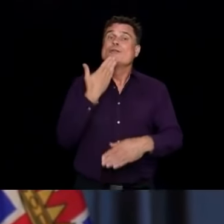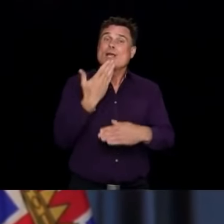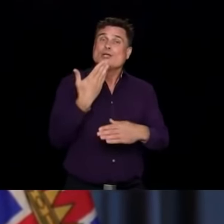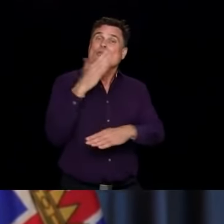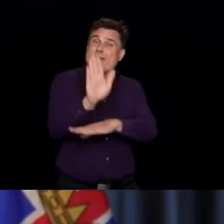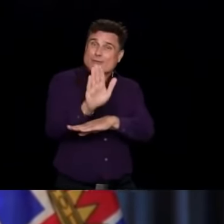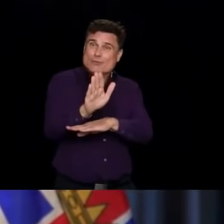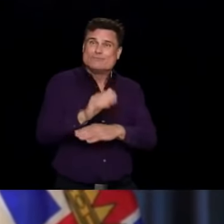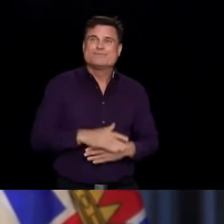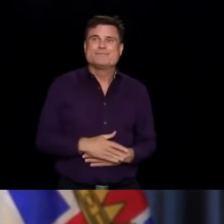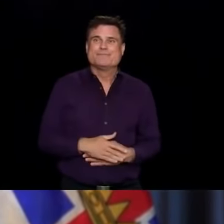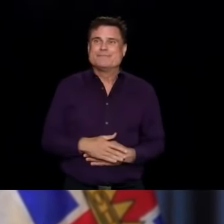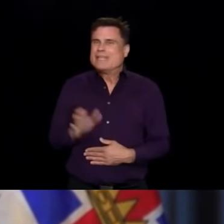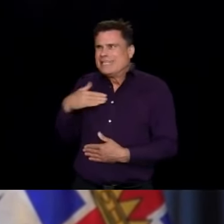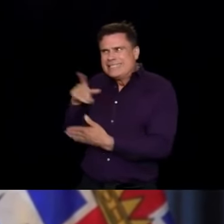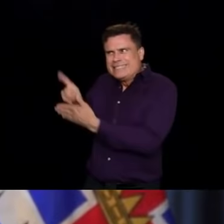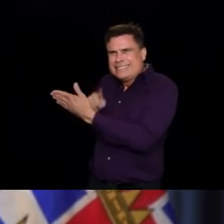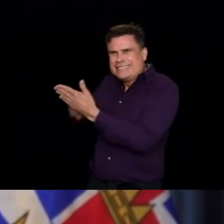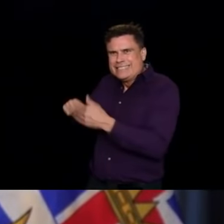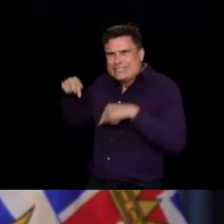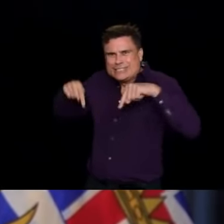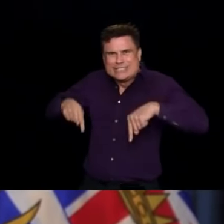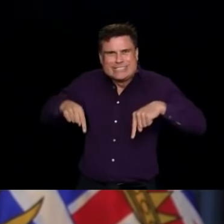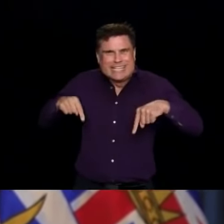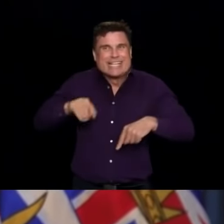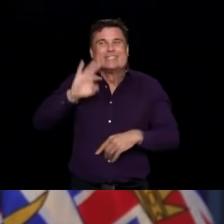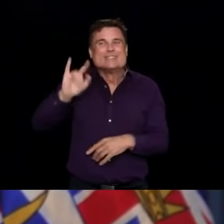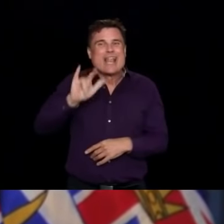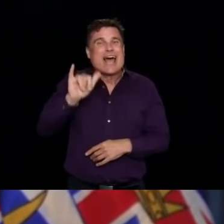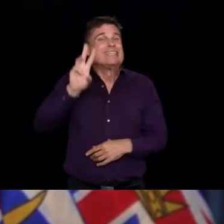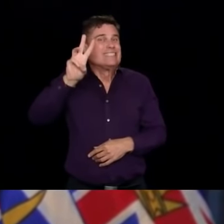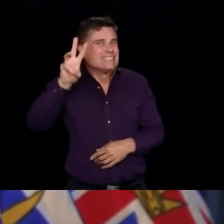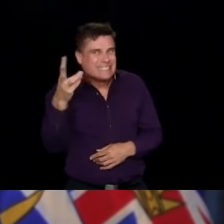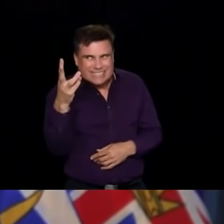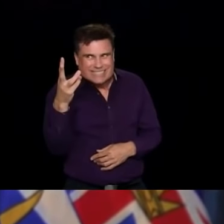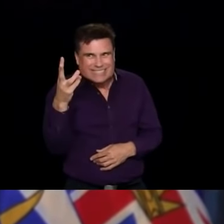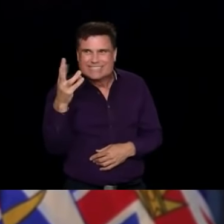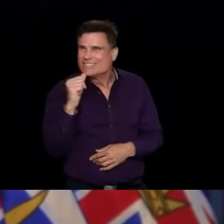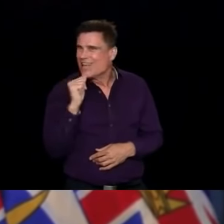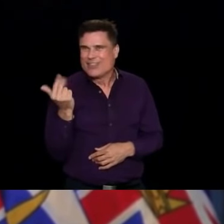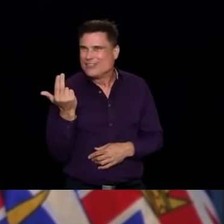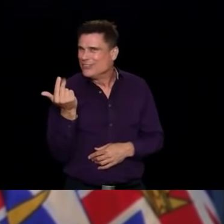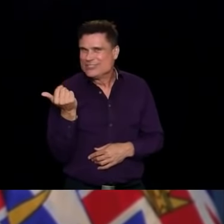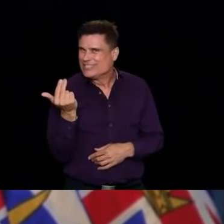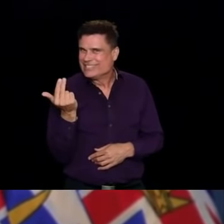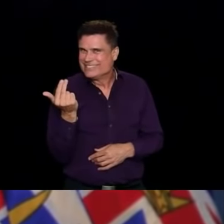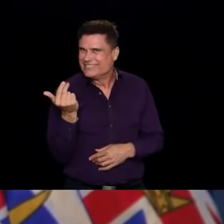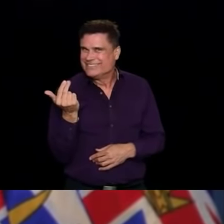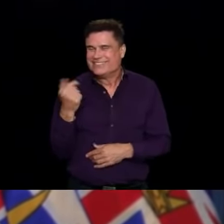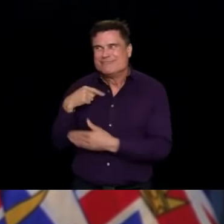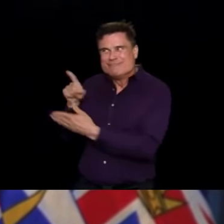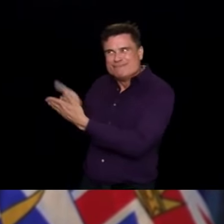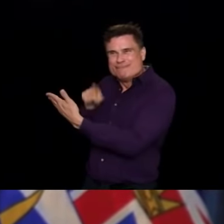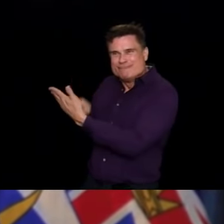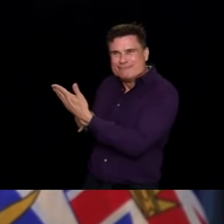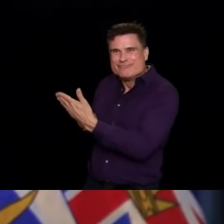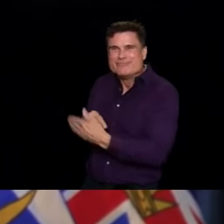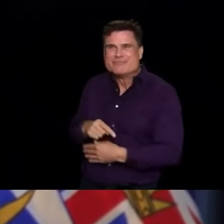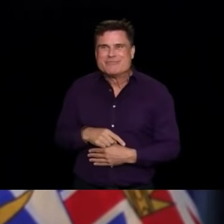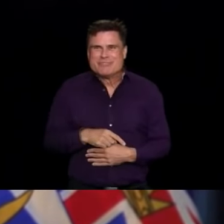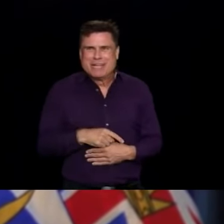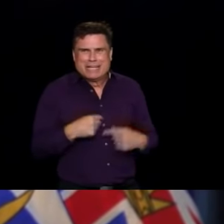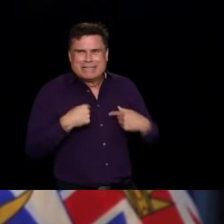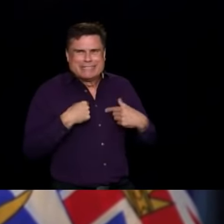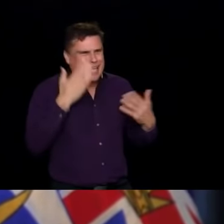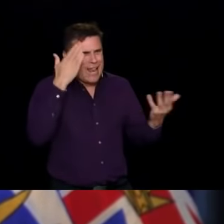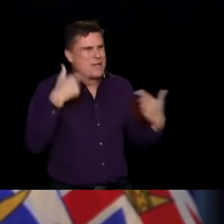Thank you, and good afternoon. And I will correct you in that this is our COVID-19 update for July 6th, not 13th quite